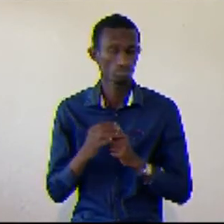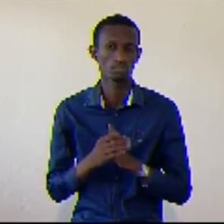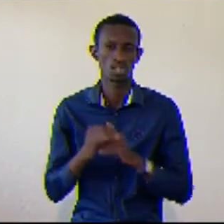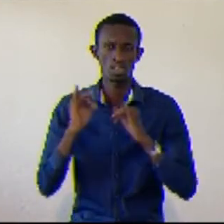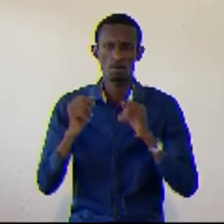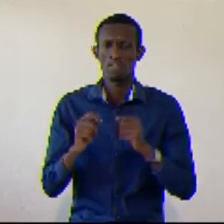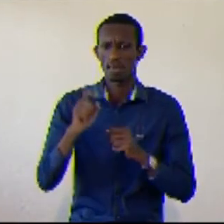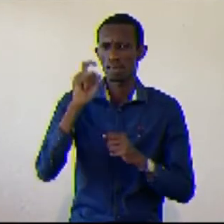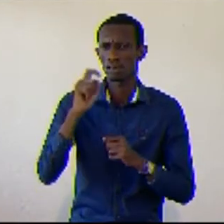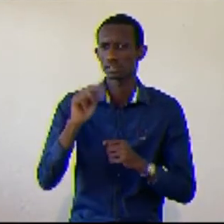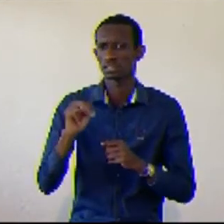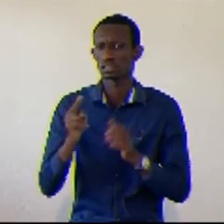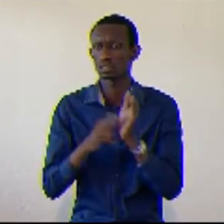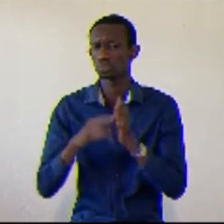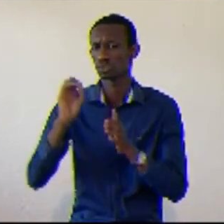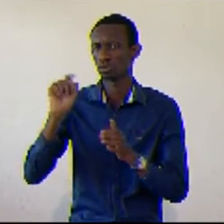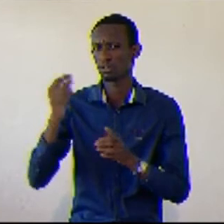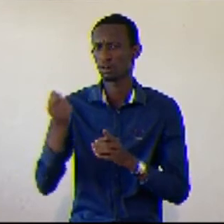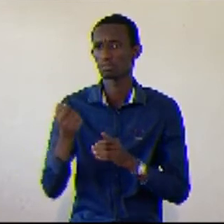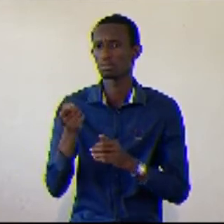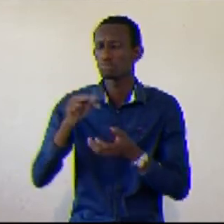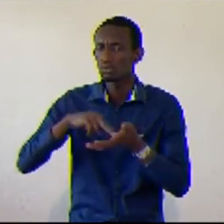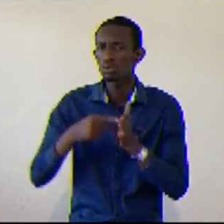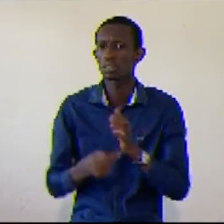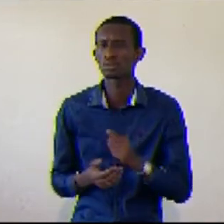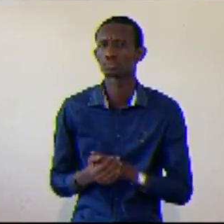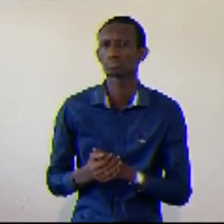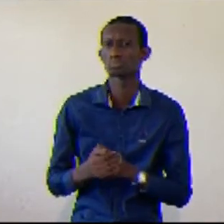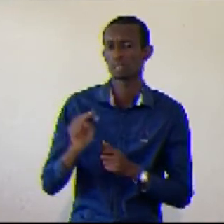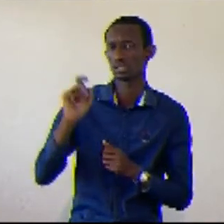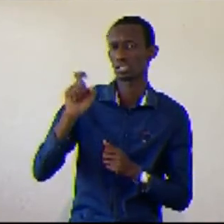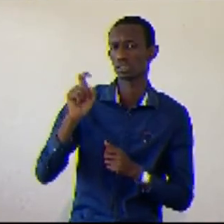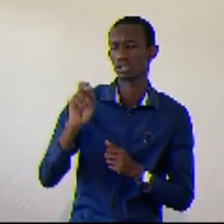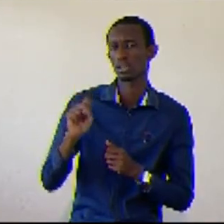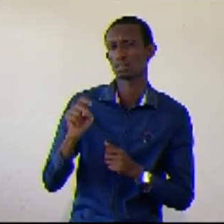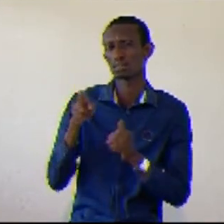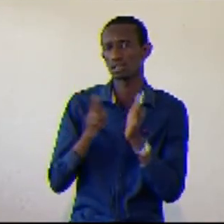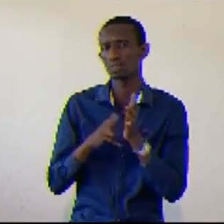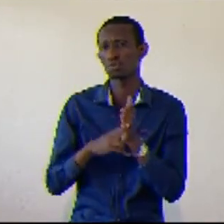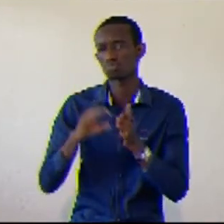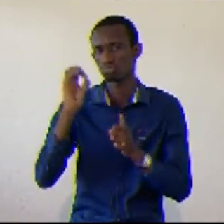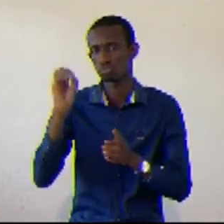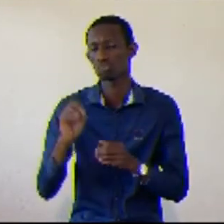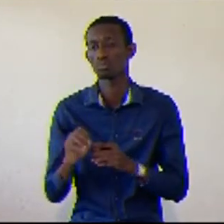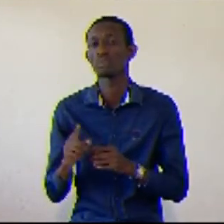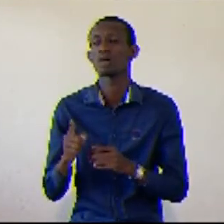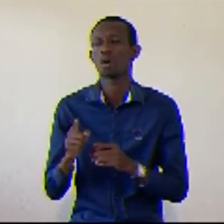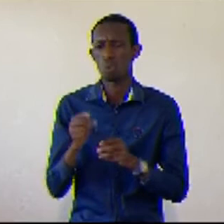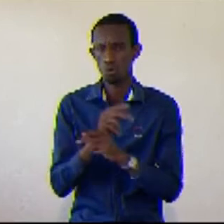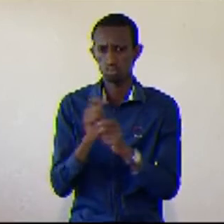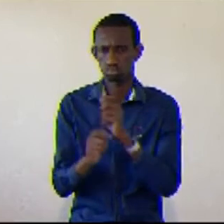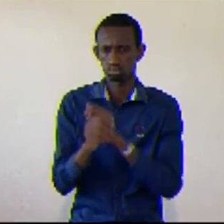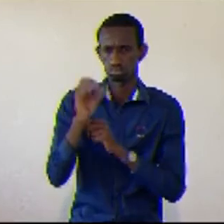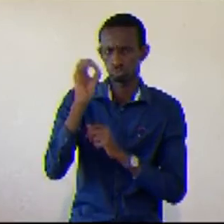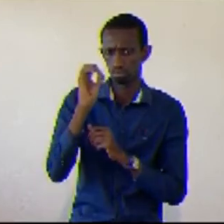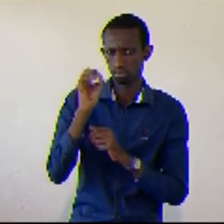n equals 0. Means that the next approximation will replace n by 0, and you get